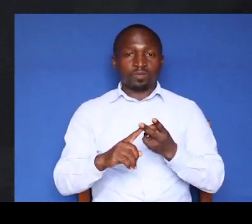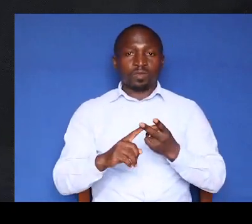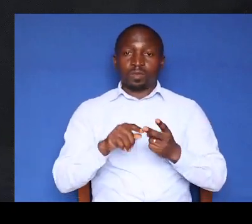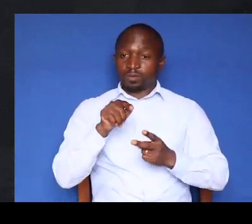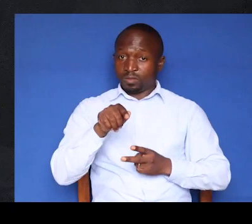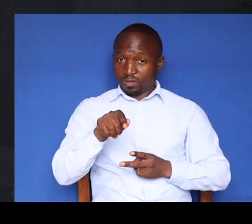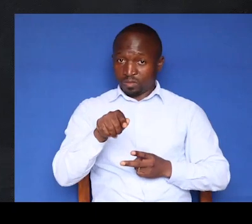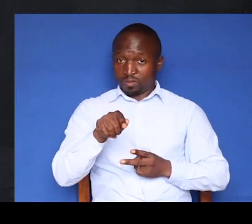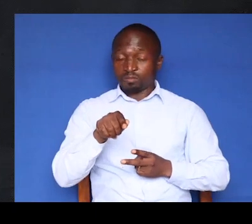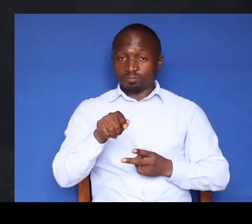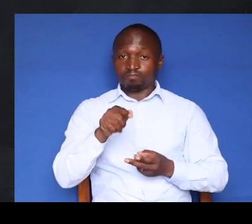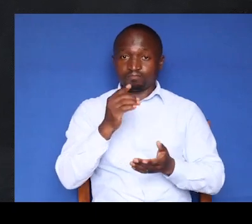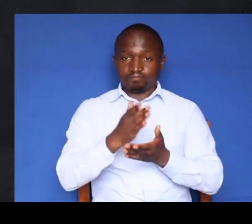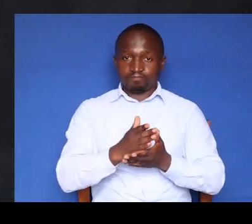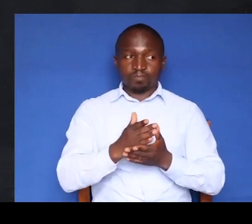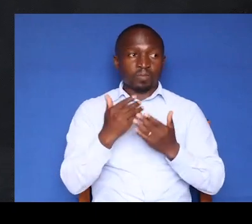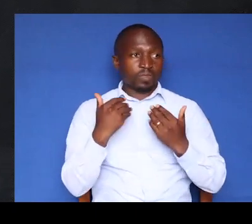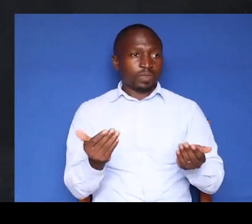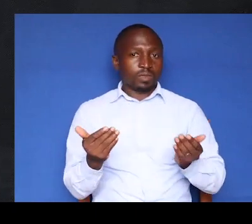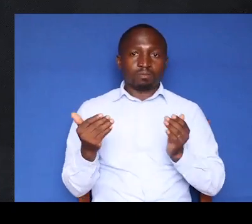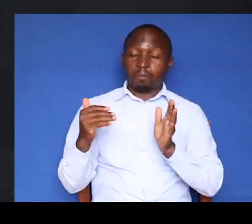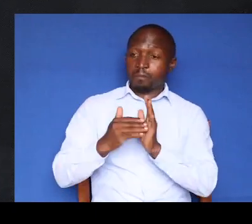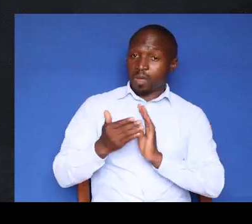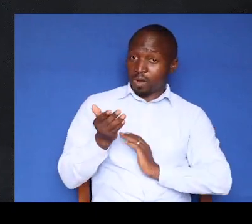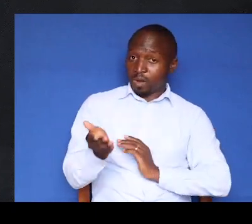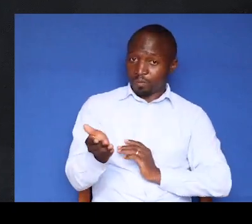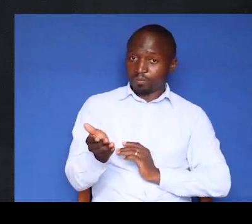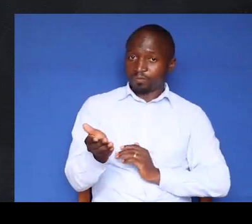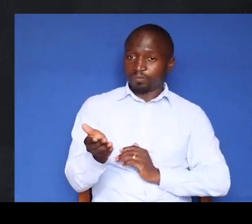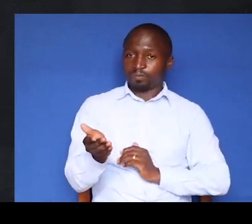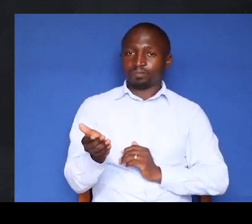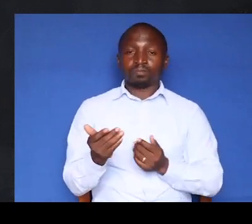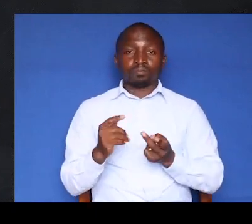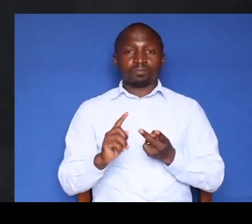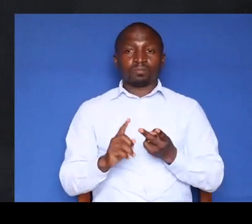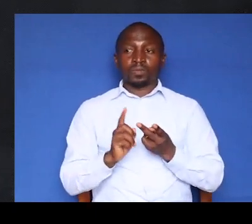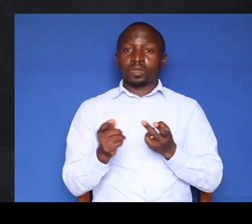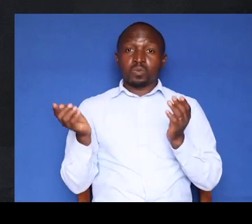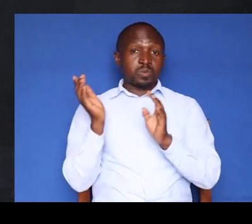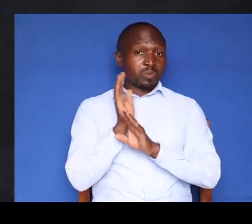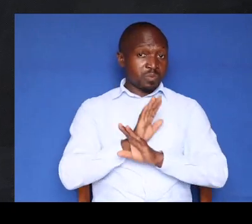inevitable phenomena. So by that point, we are through